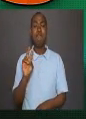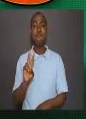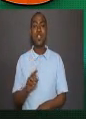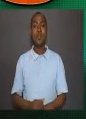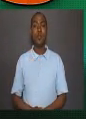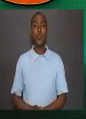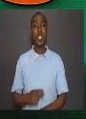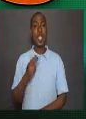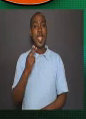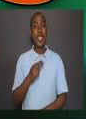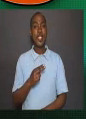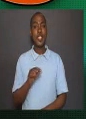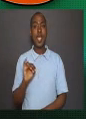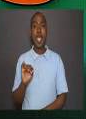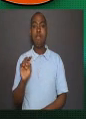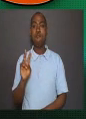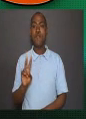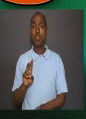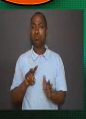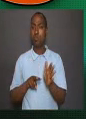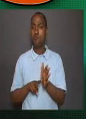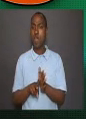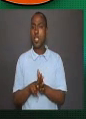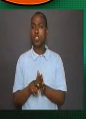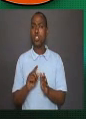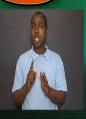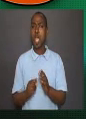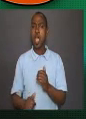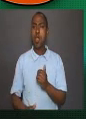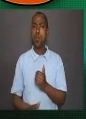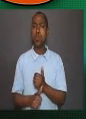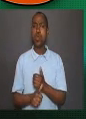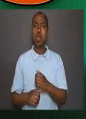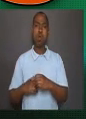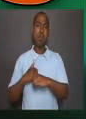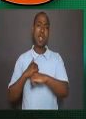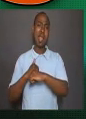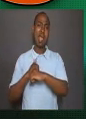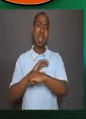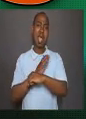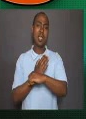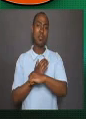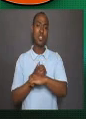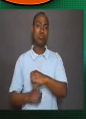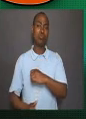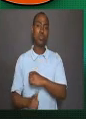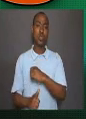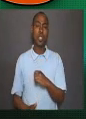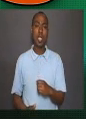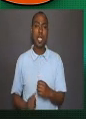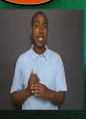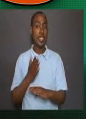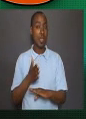HIV is a virus that attacks the immune system, making the